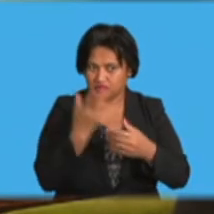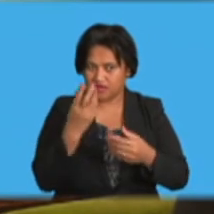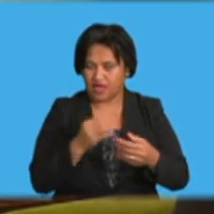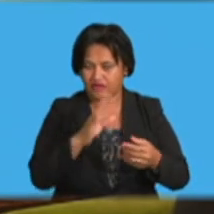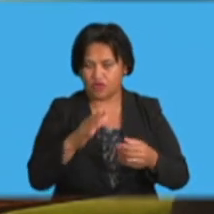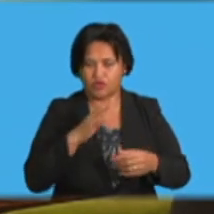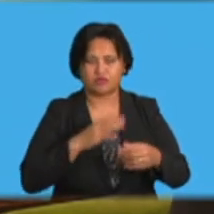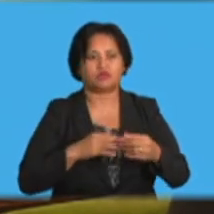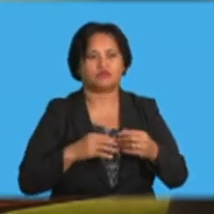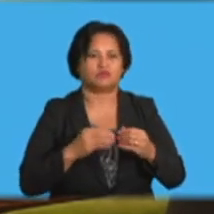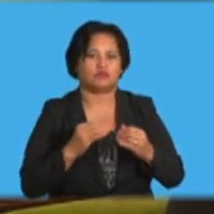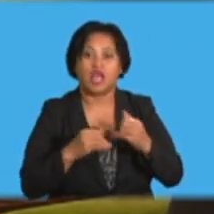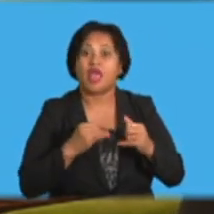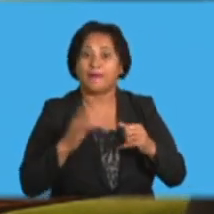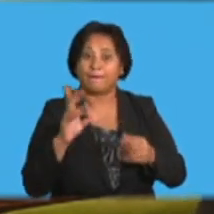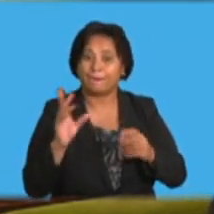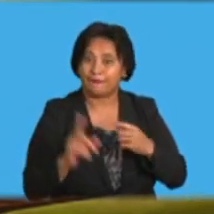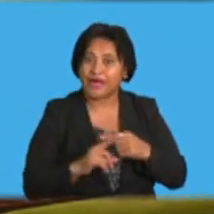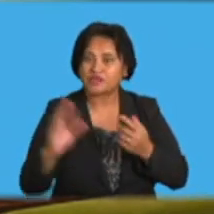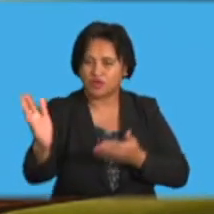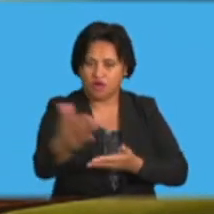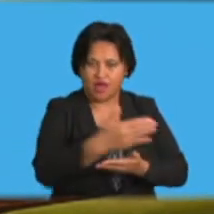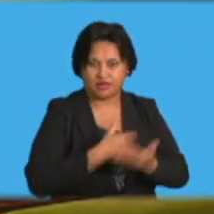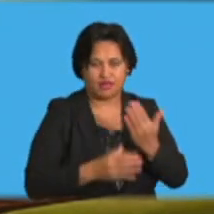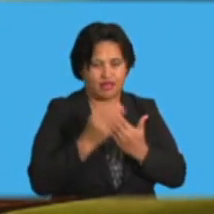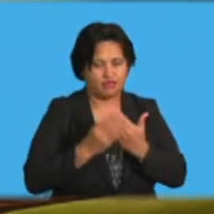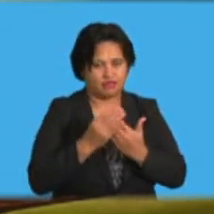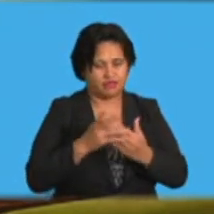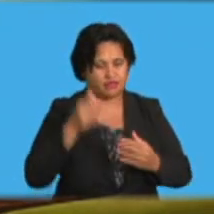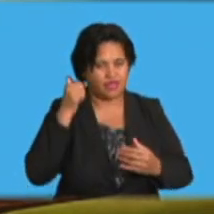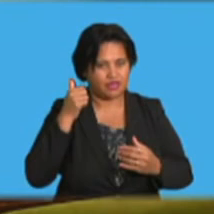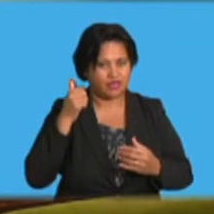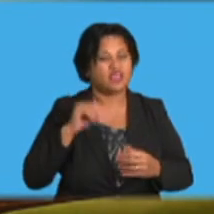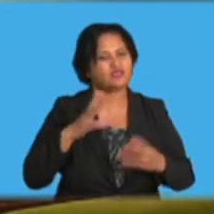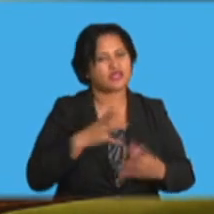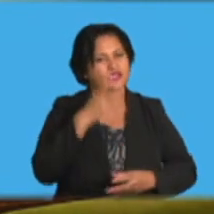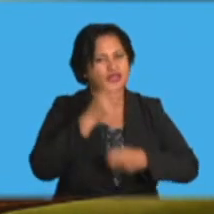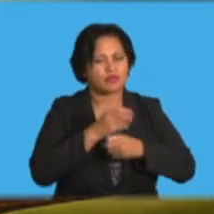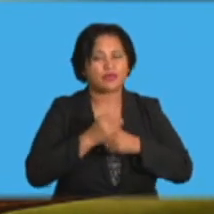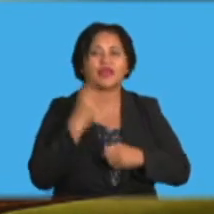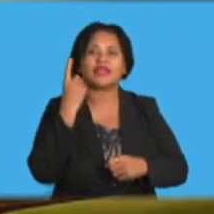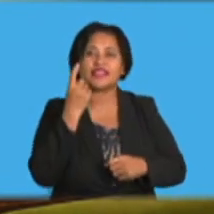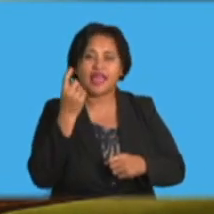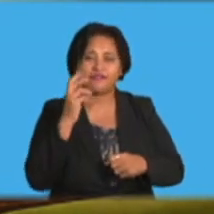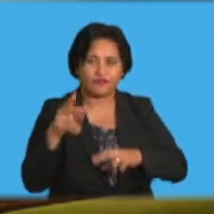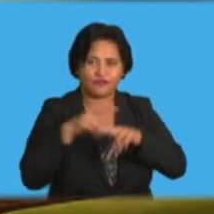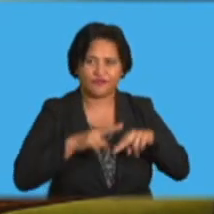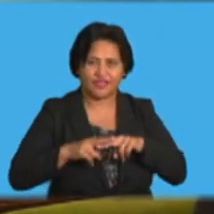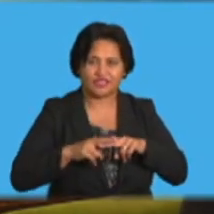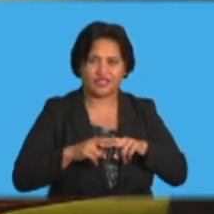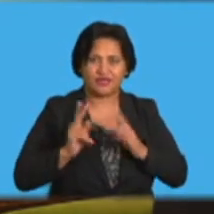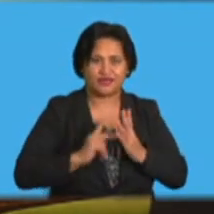centres where they're going to collect those cards from. So, Madam Speaker, this is an update on the Care for Fiji program,